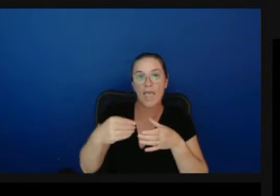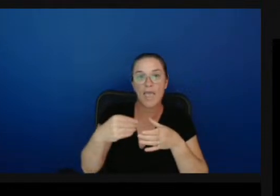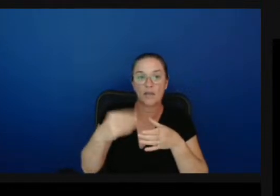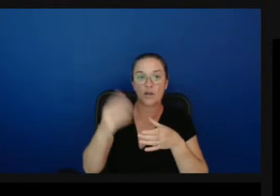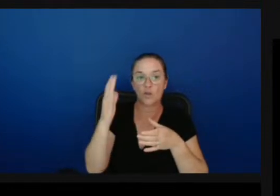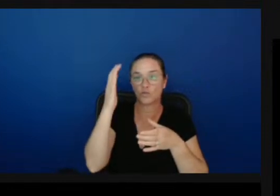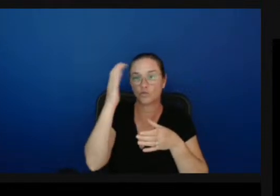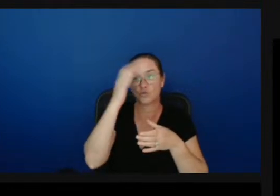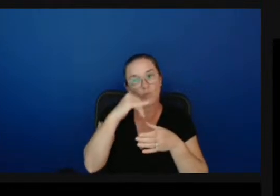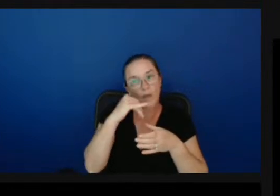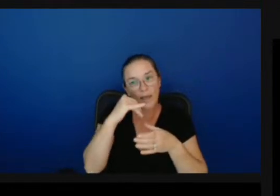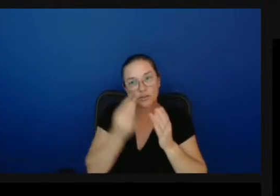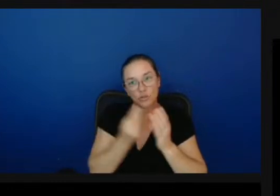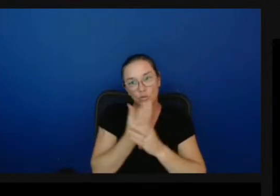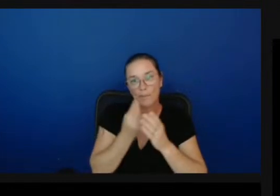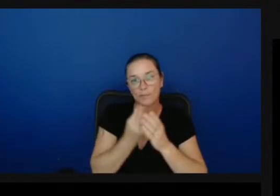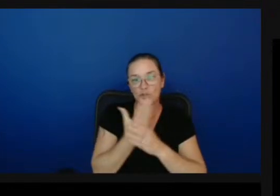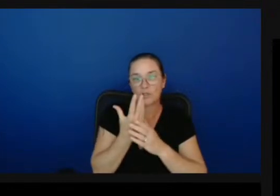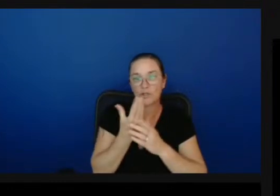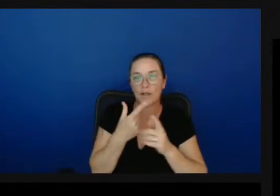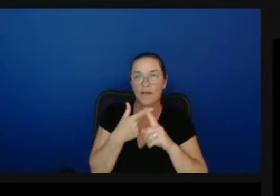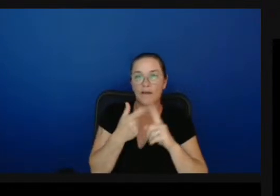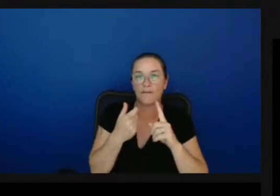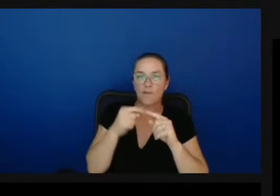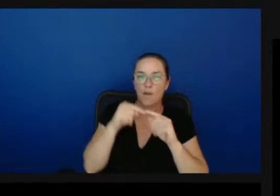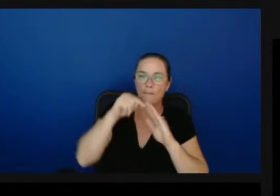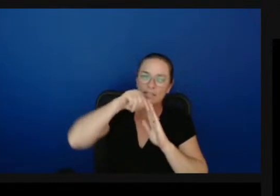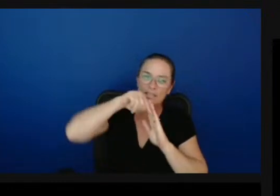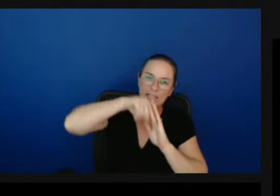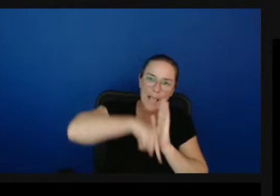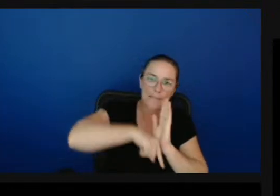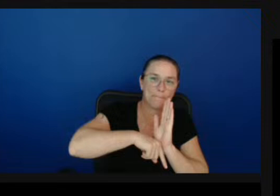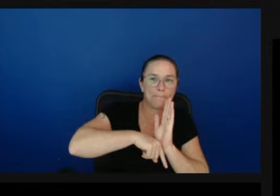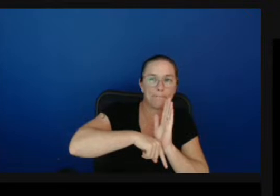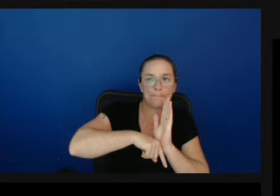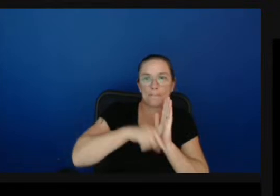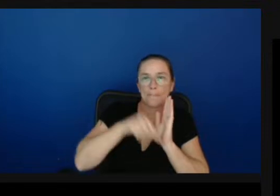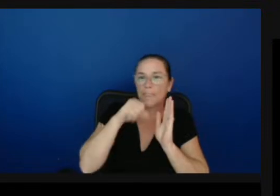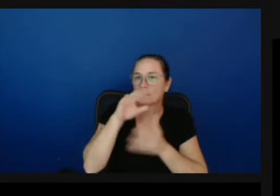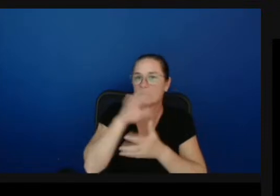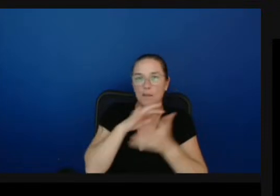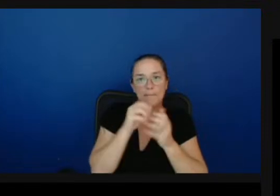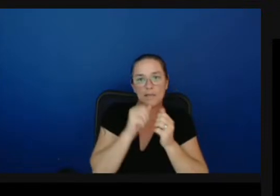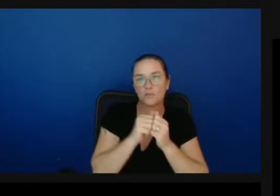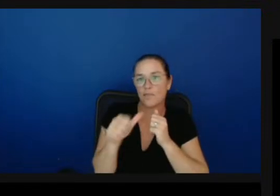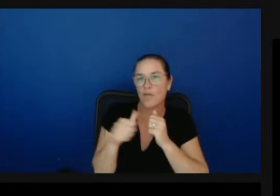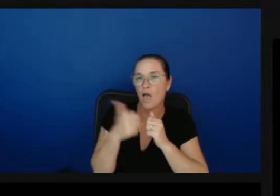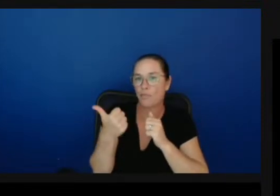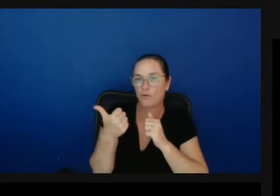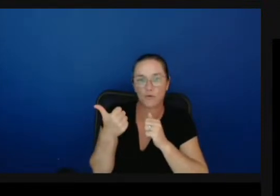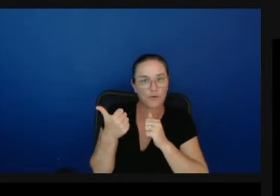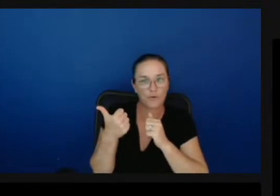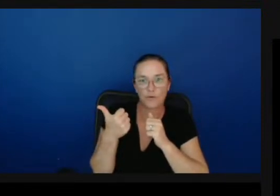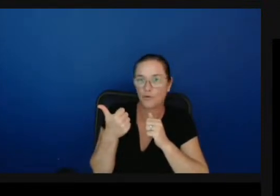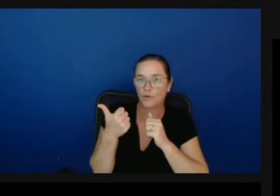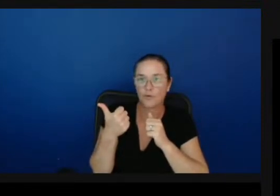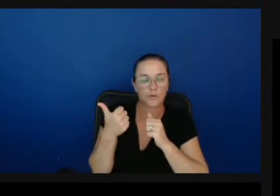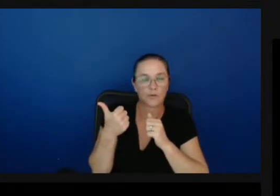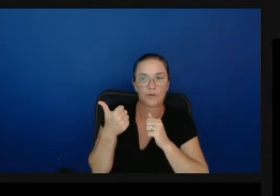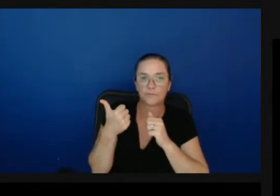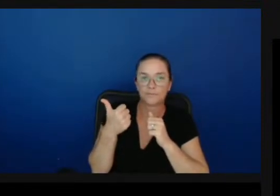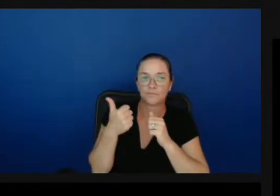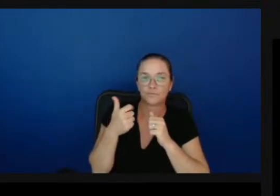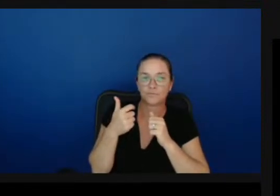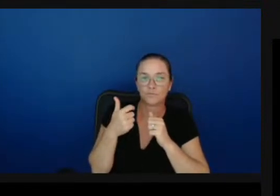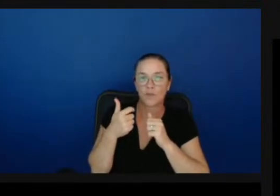eruption, 54, that comes up from deep, deep down, does not mix with any other magma anywhere in this pipeline, anywhere in the volcano. So it